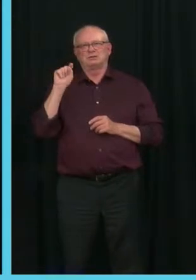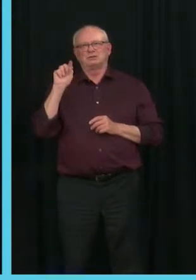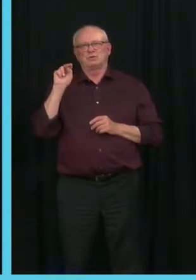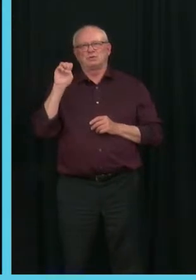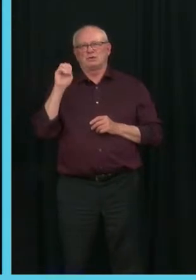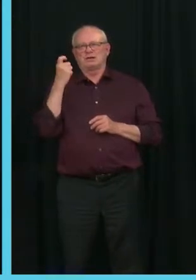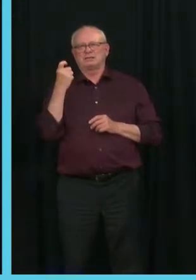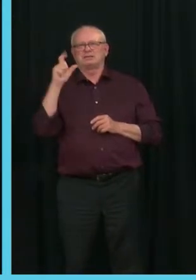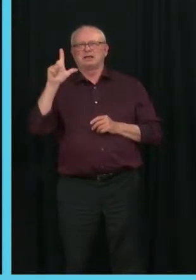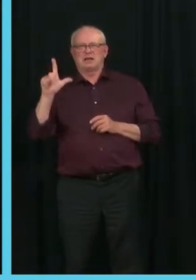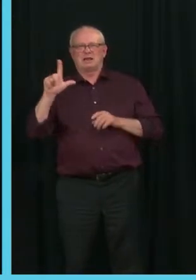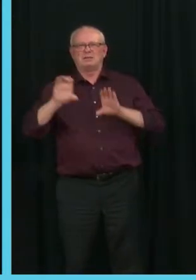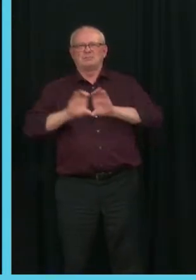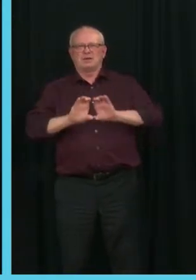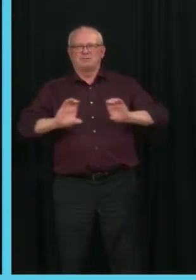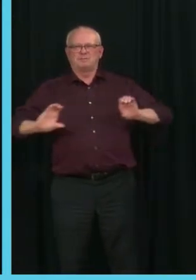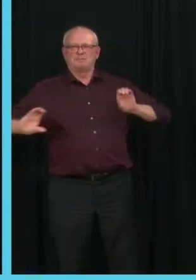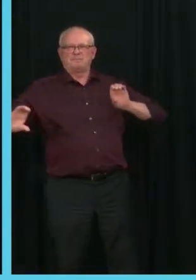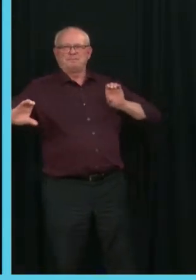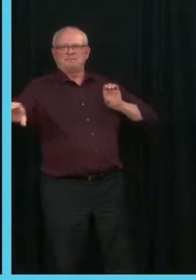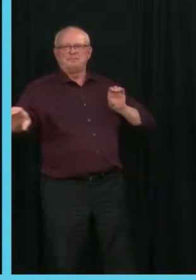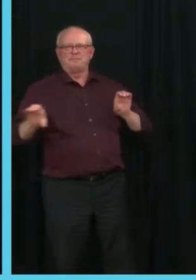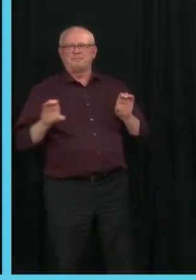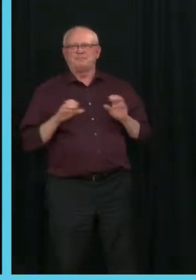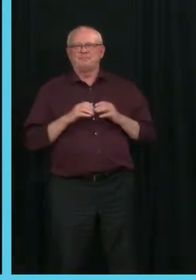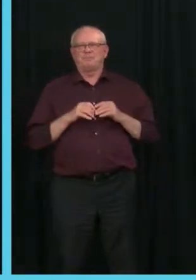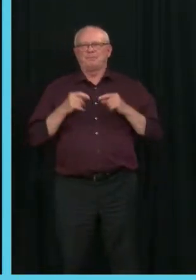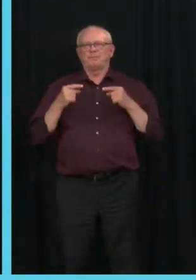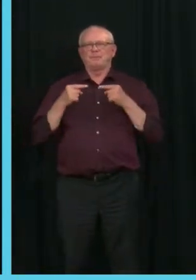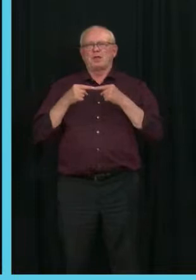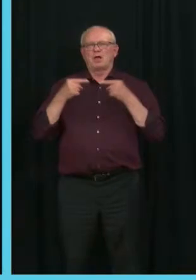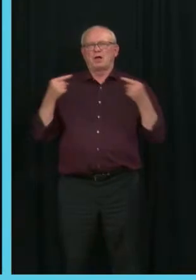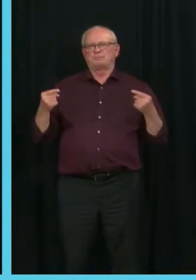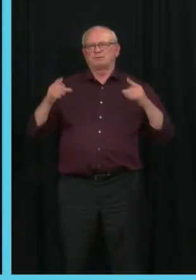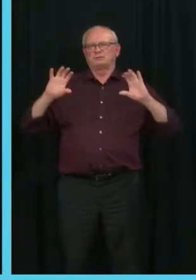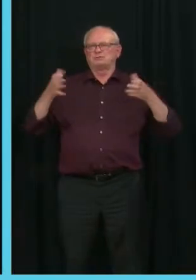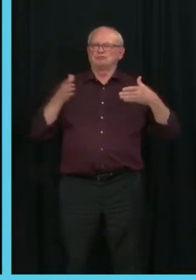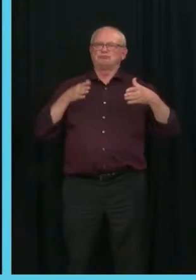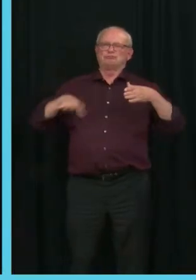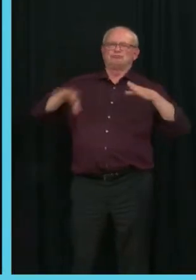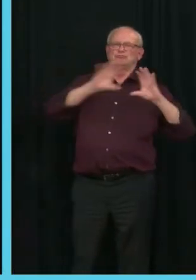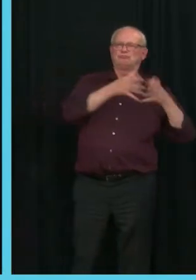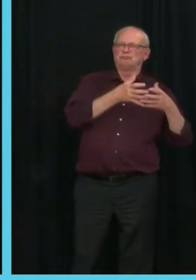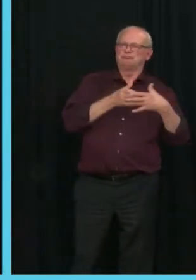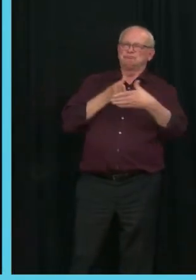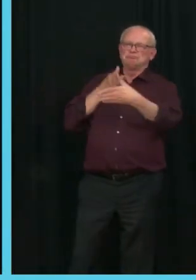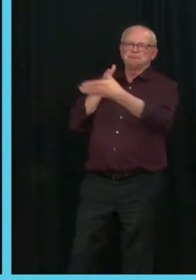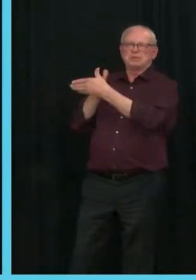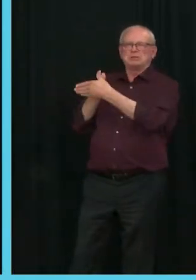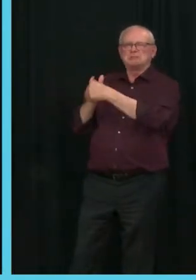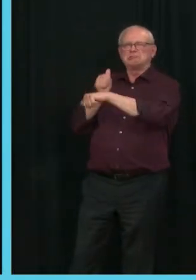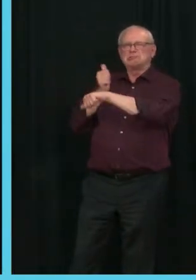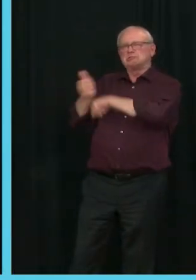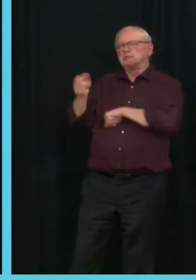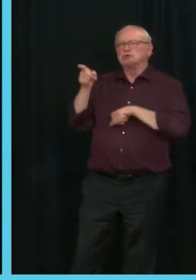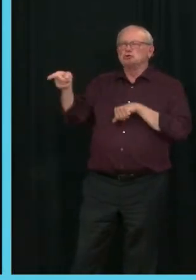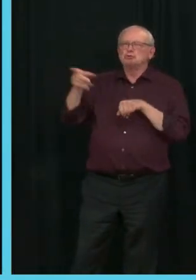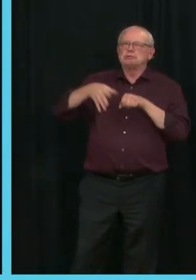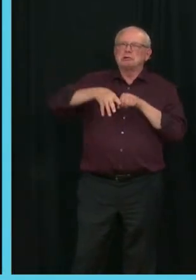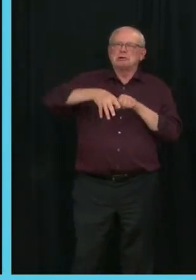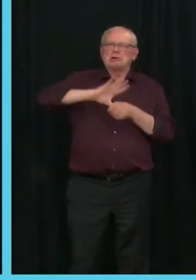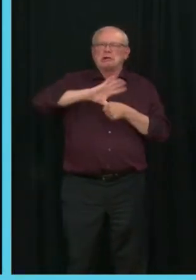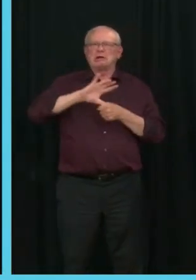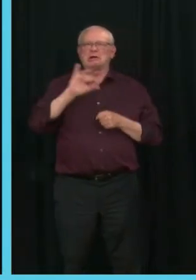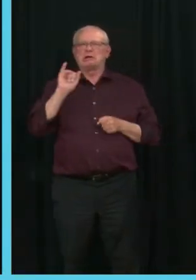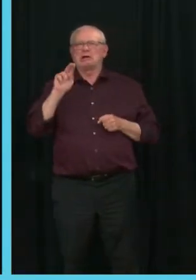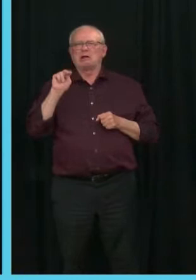accused basically your province for investing in this in the equity stake of incompetence. And I was wondering if you could respond to how the opposition